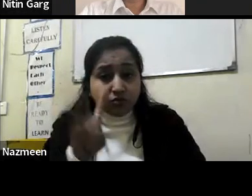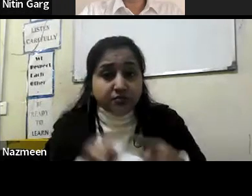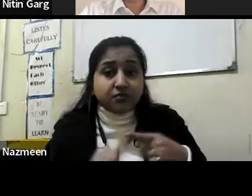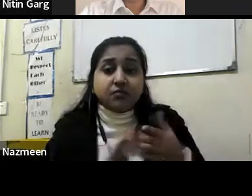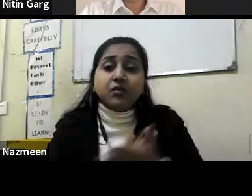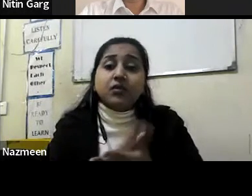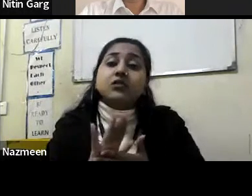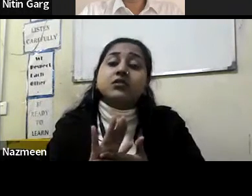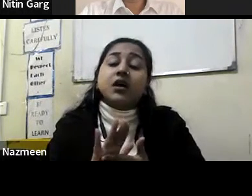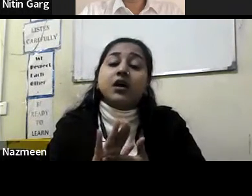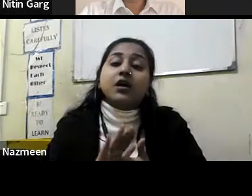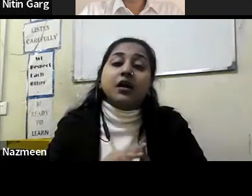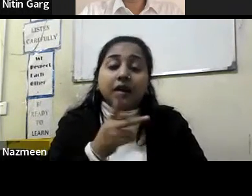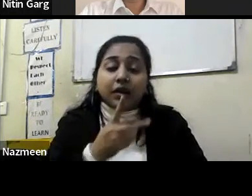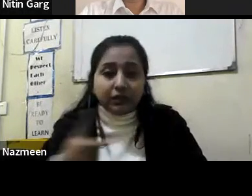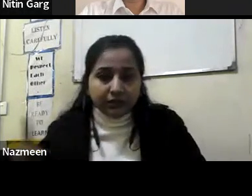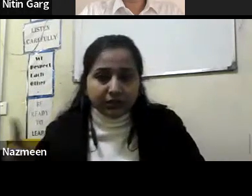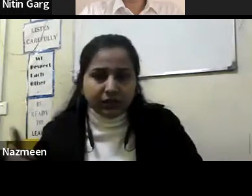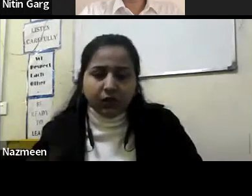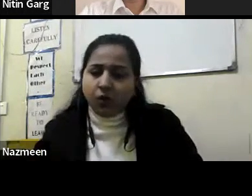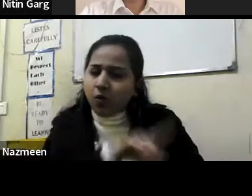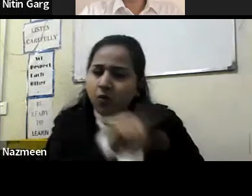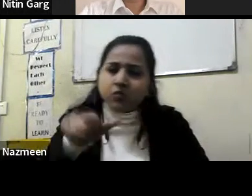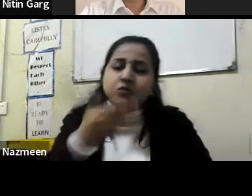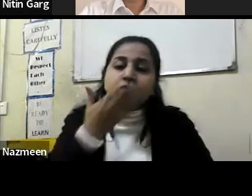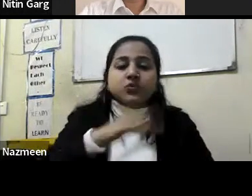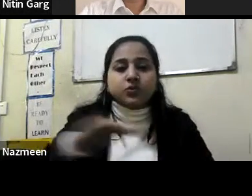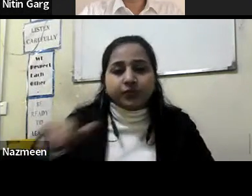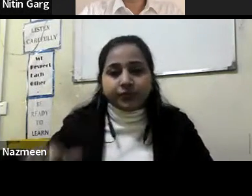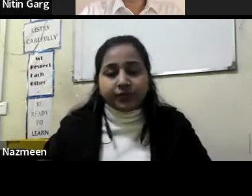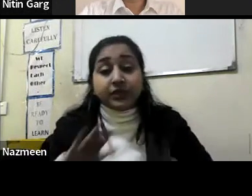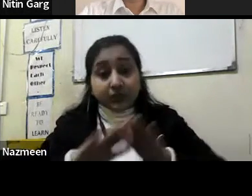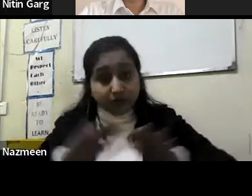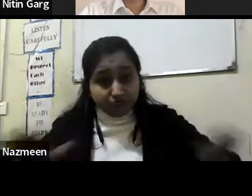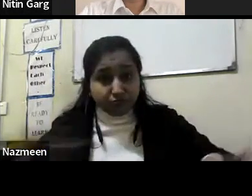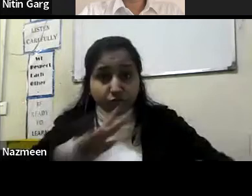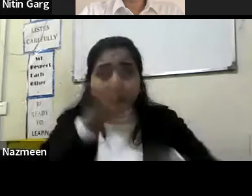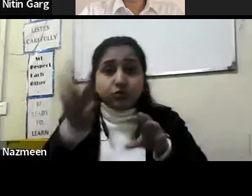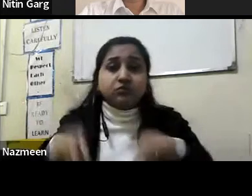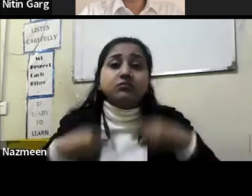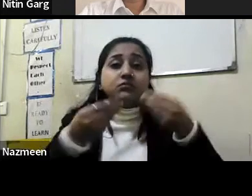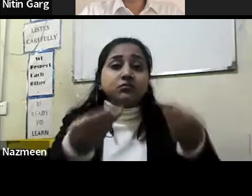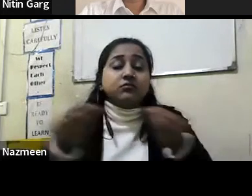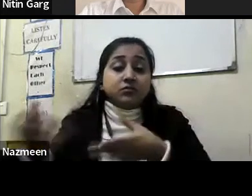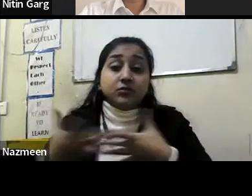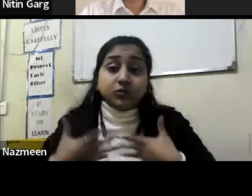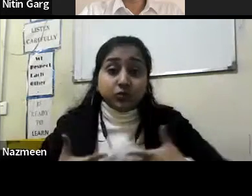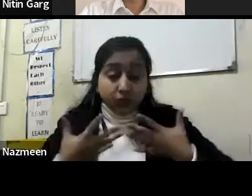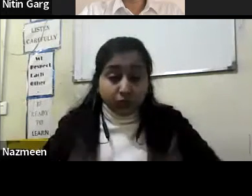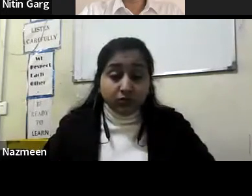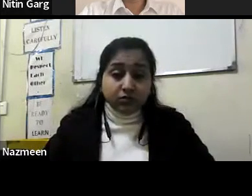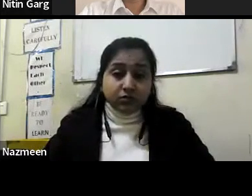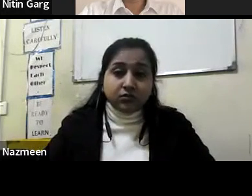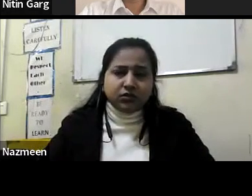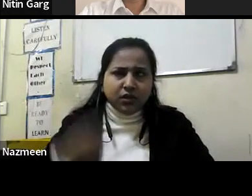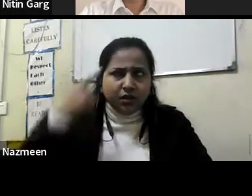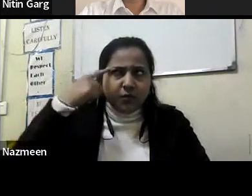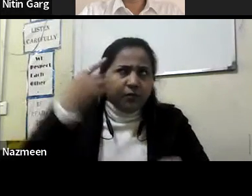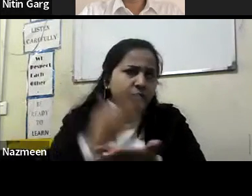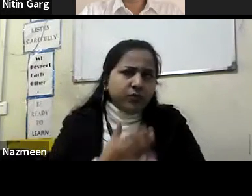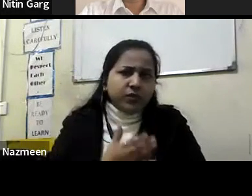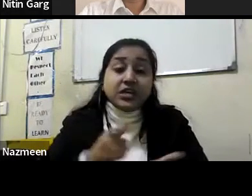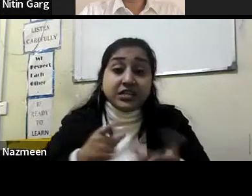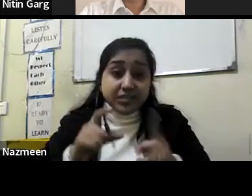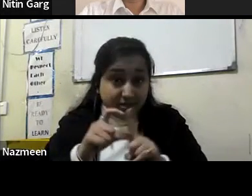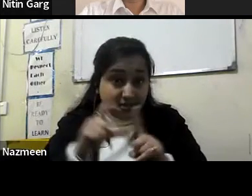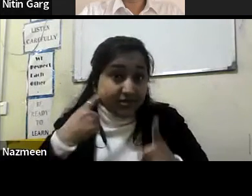for all students and all children. So that is very important, and definitely I humbly believe that leveraging digital